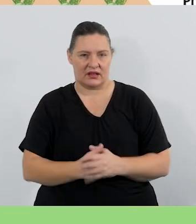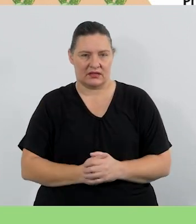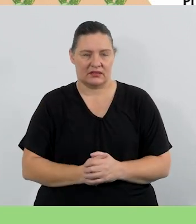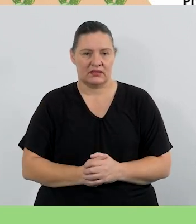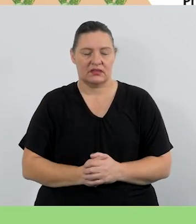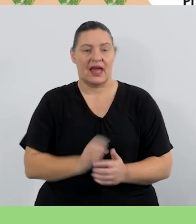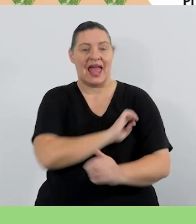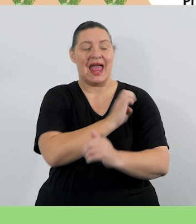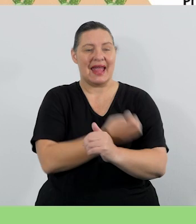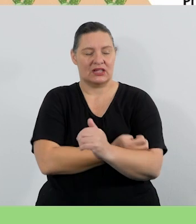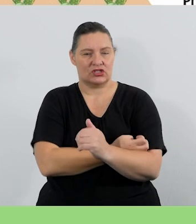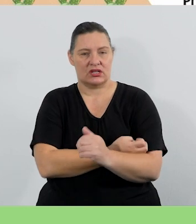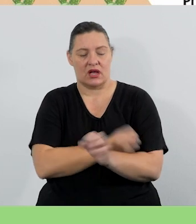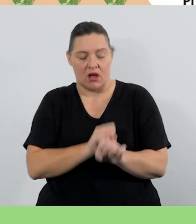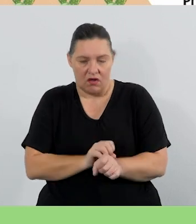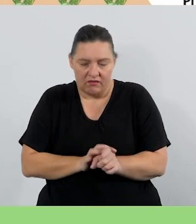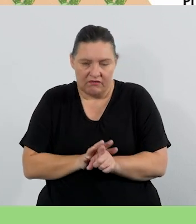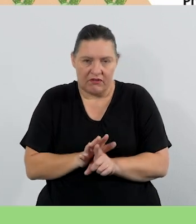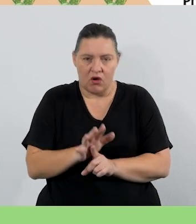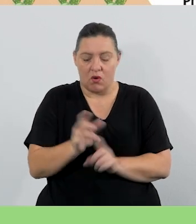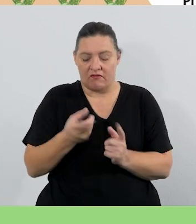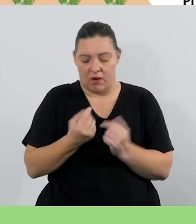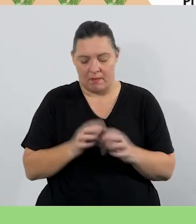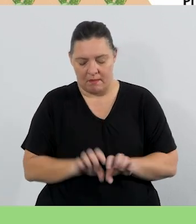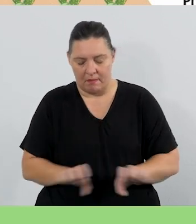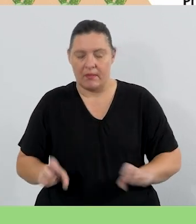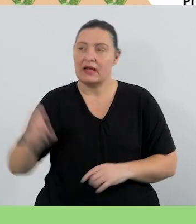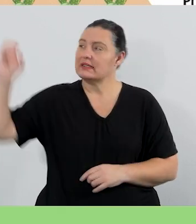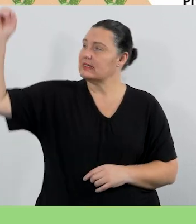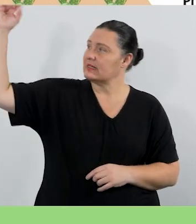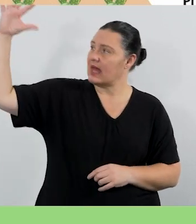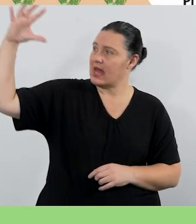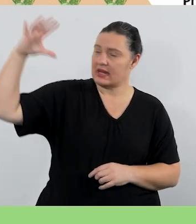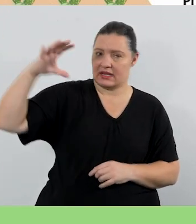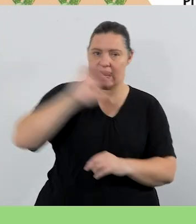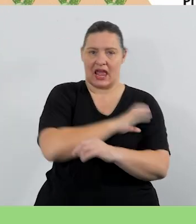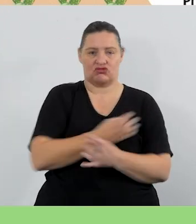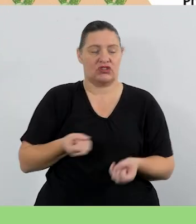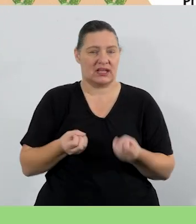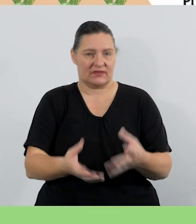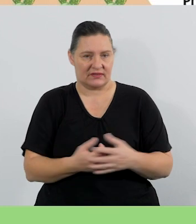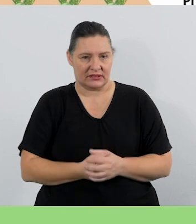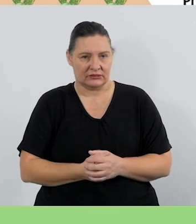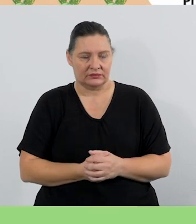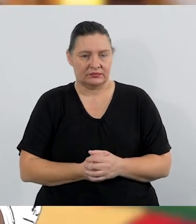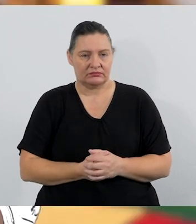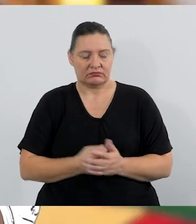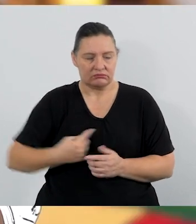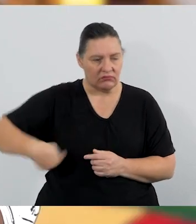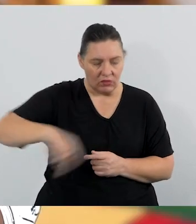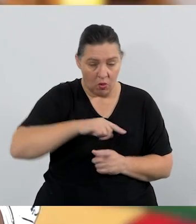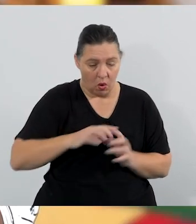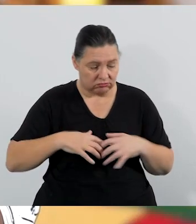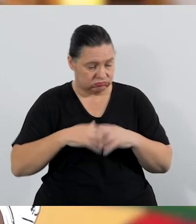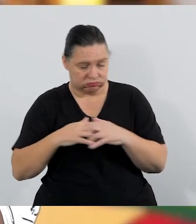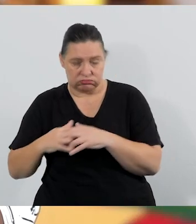So the energy that flows in an ecosystem comes from the sun. We've already mentioned that the genesis of all of